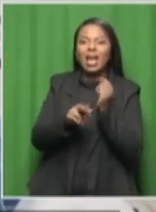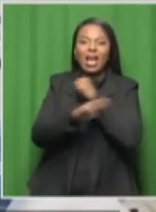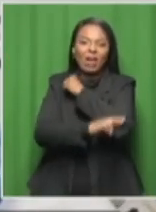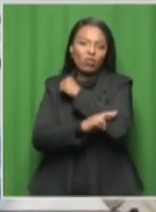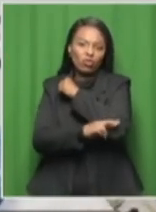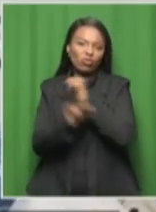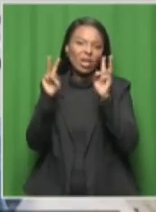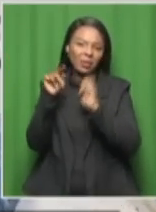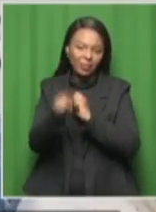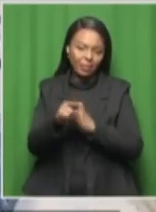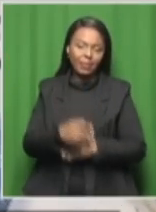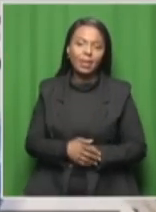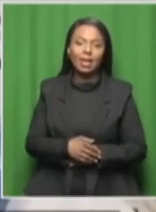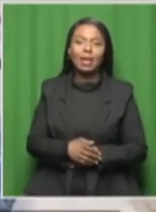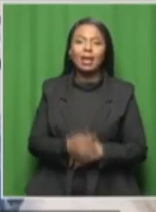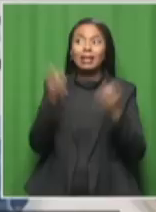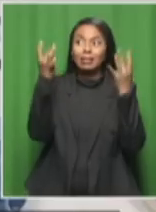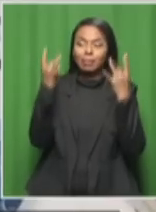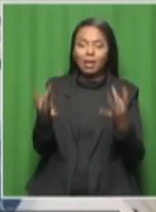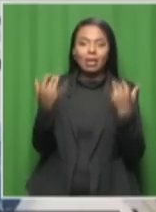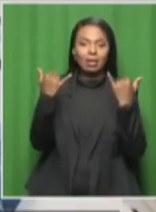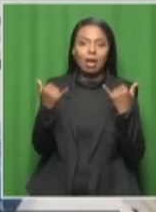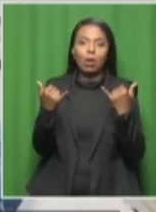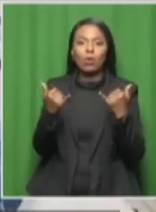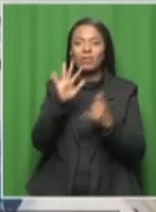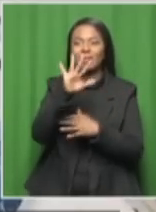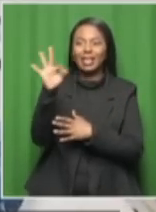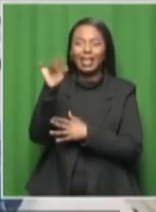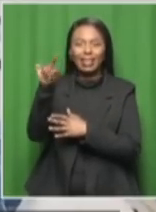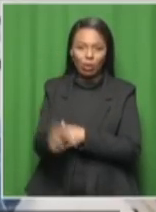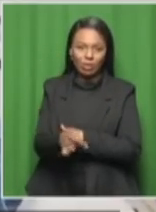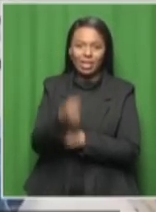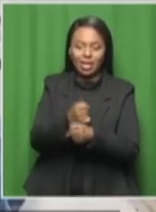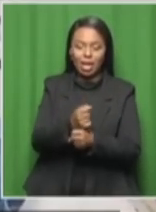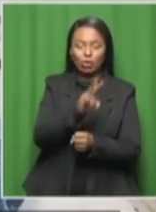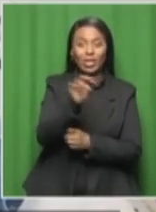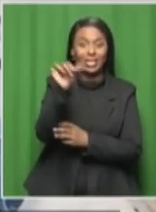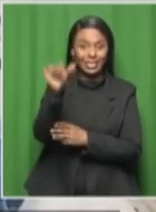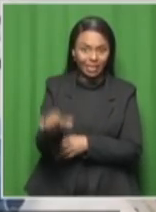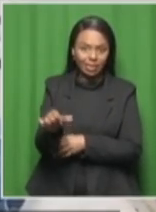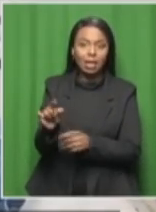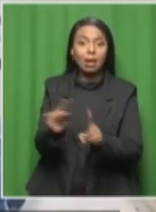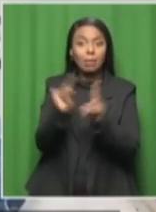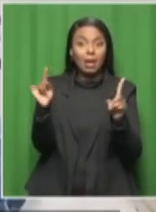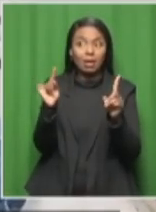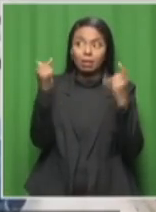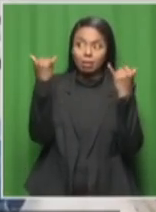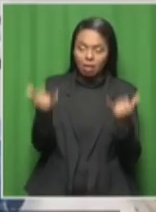on increasing. It even reached 53,000 in 2006. But all of a sudden, in